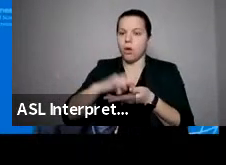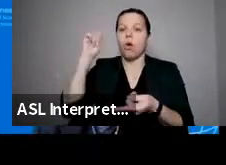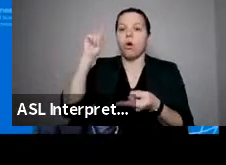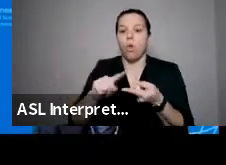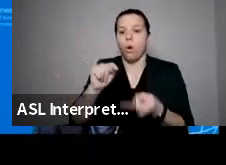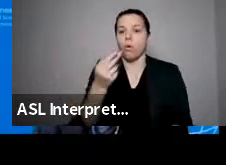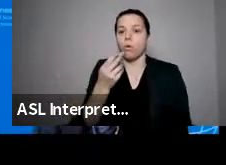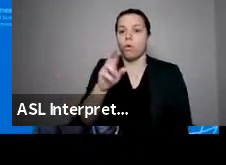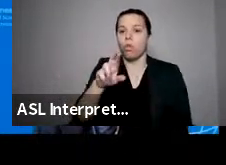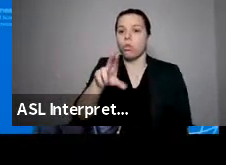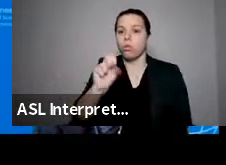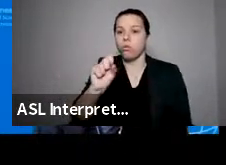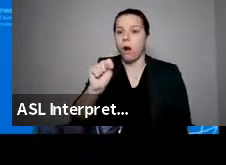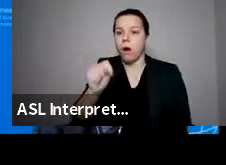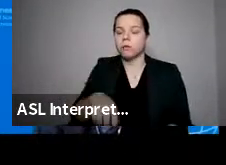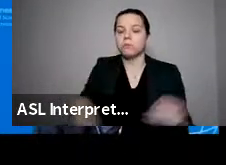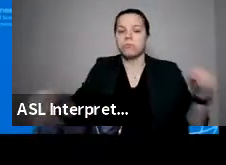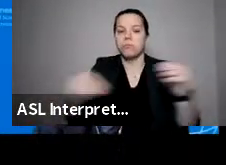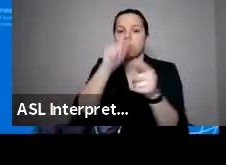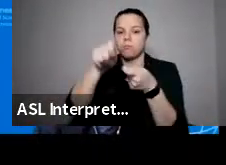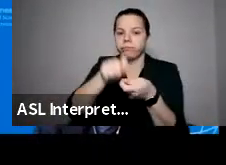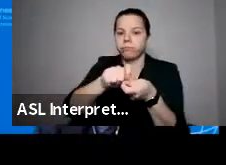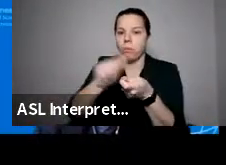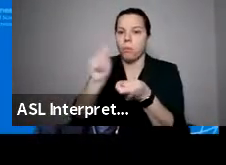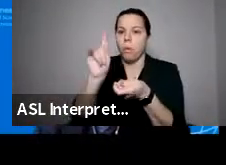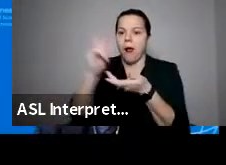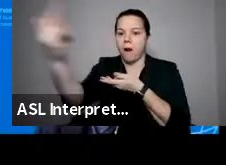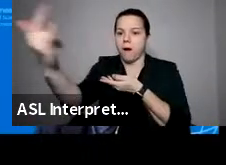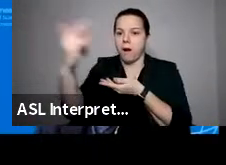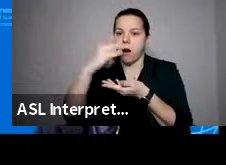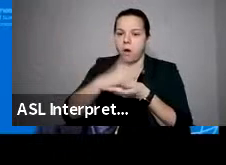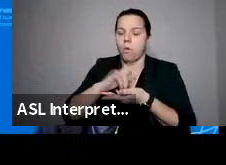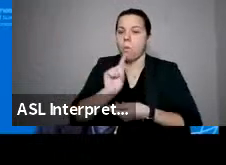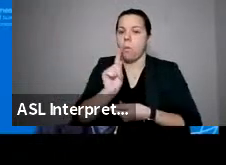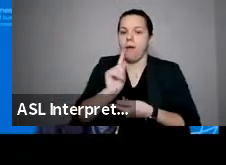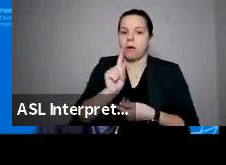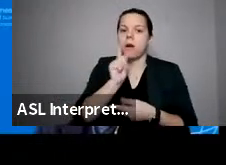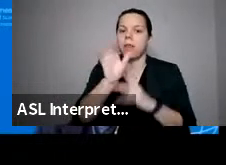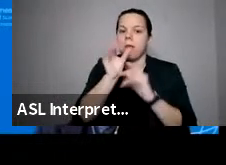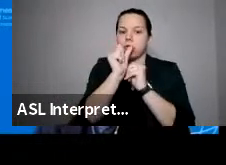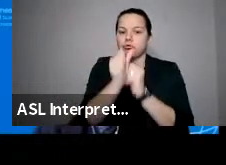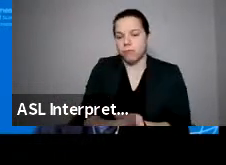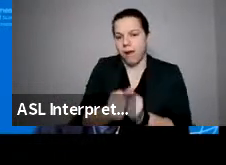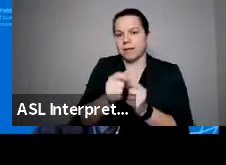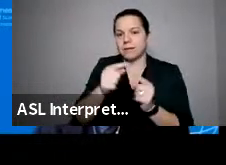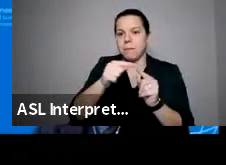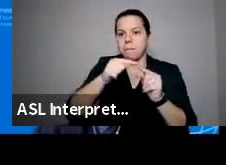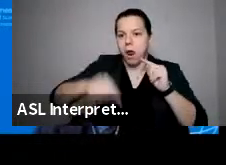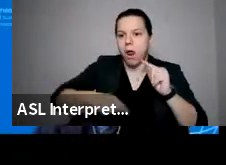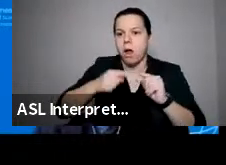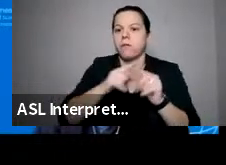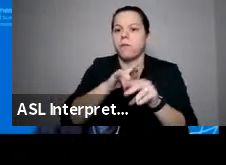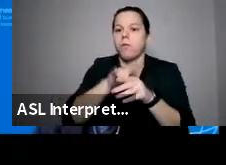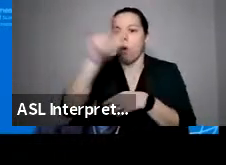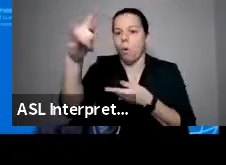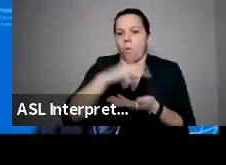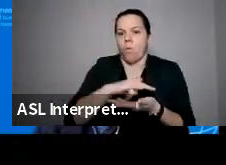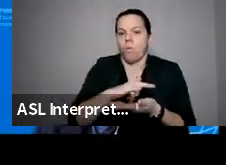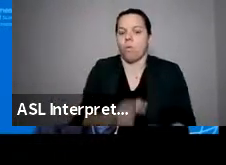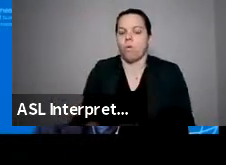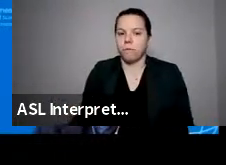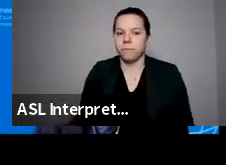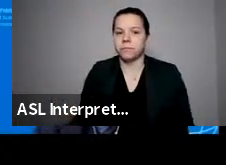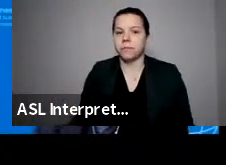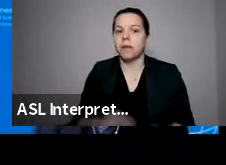more precision of where you put the flight, and this will reduce the track miles flown, thus reducing the noise